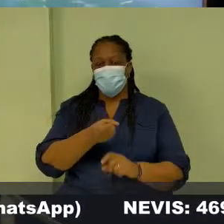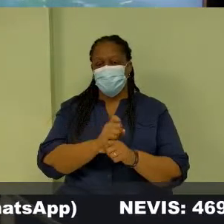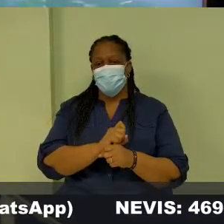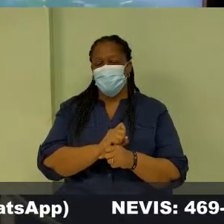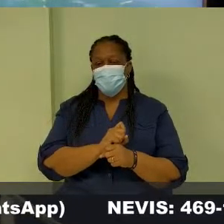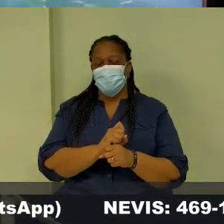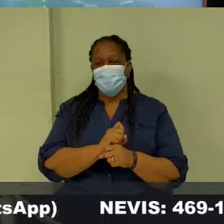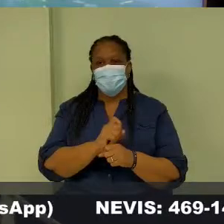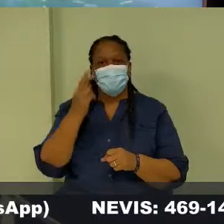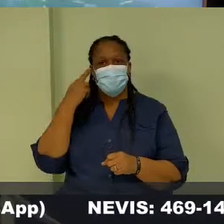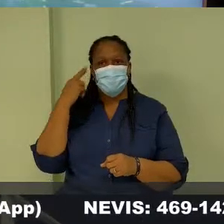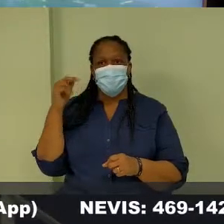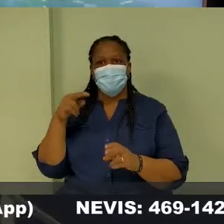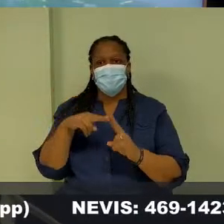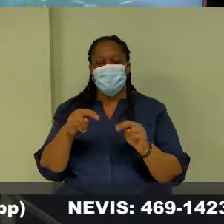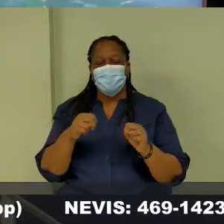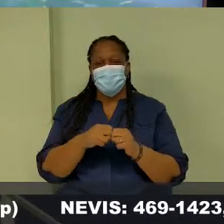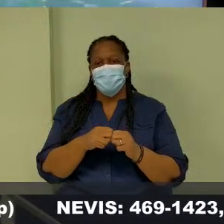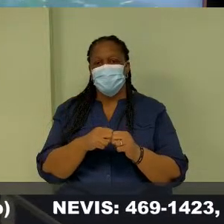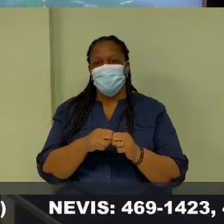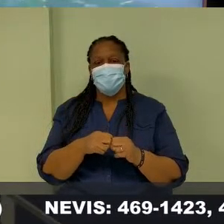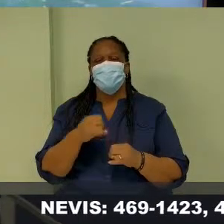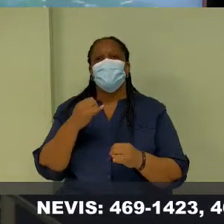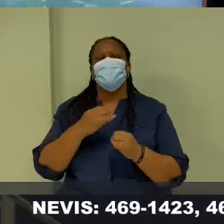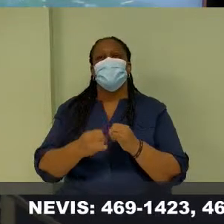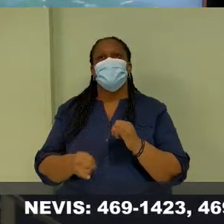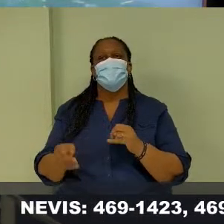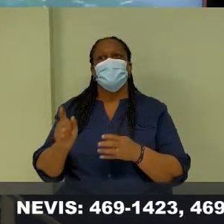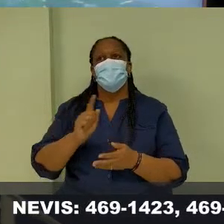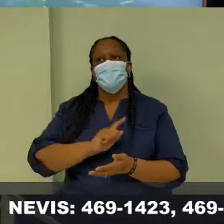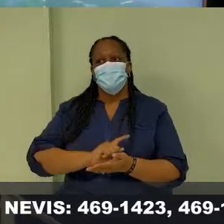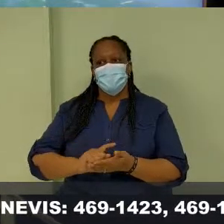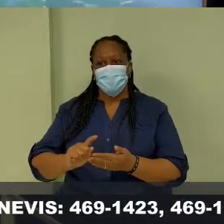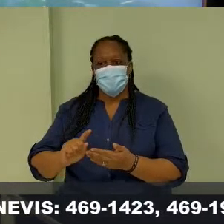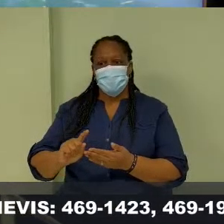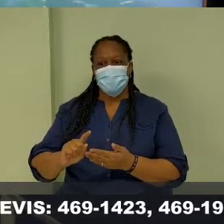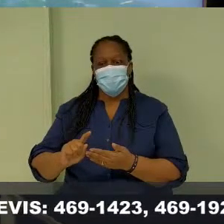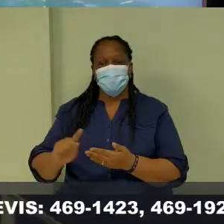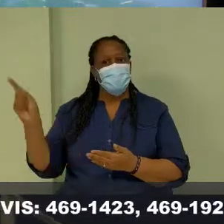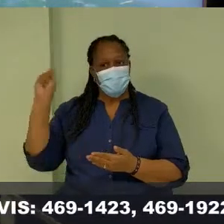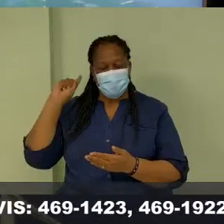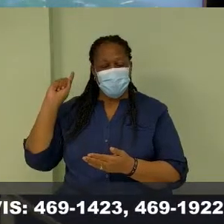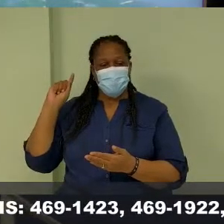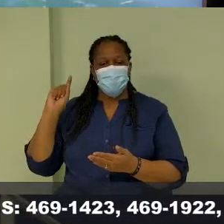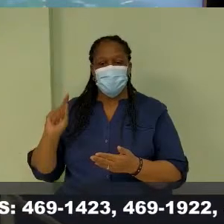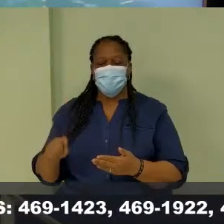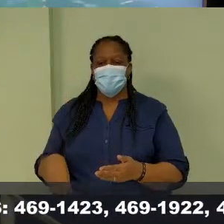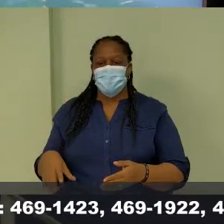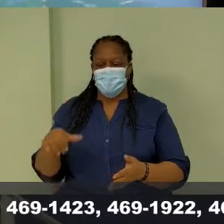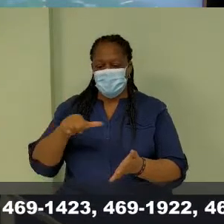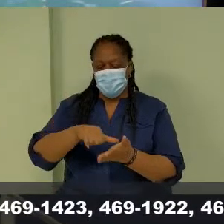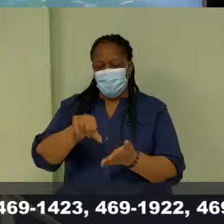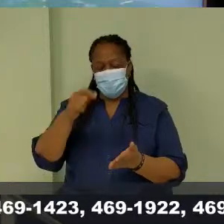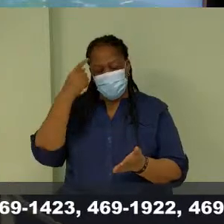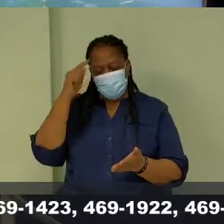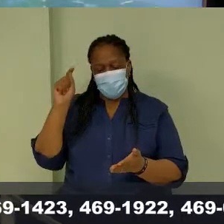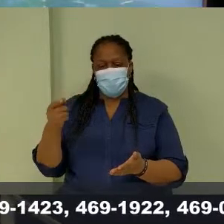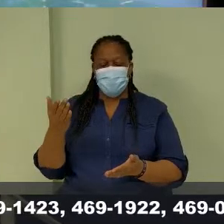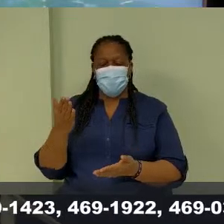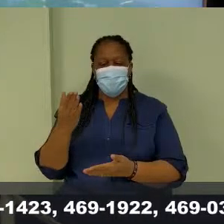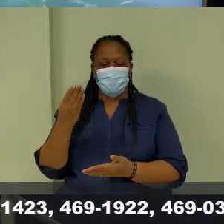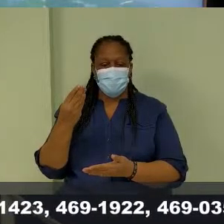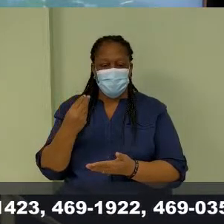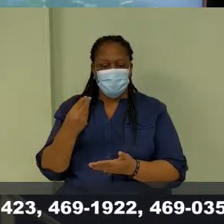Radio. Last week, it was mentioned that the prices for persons quarantining at a number